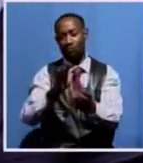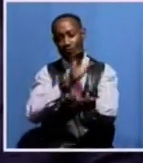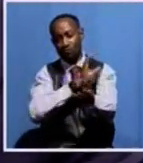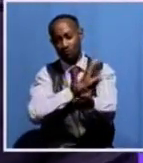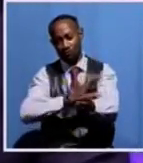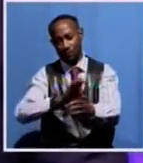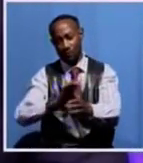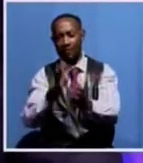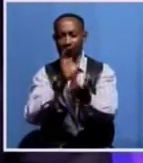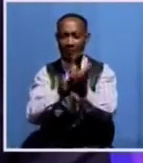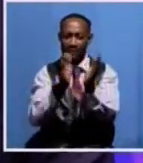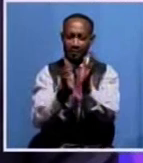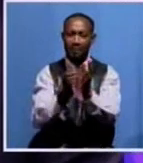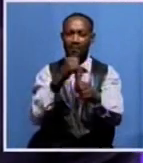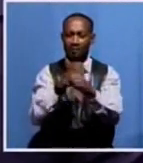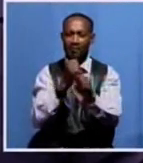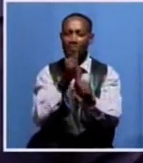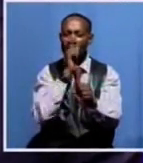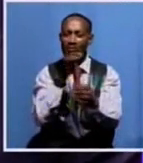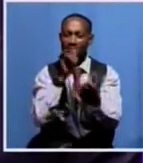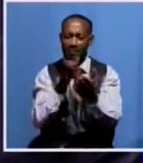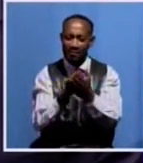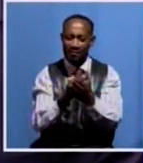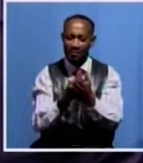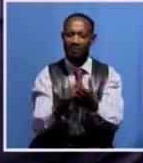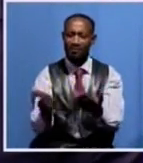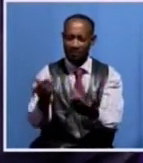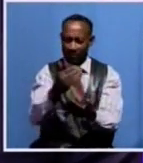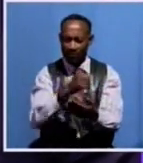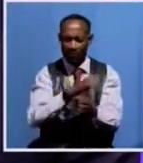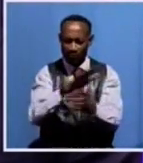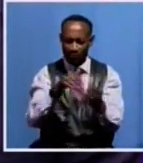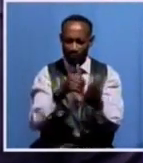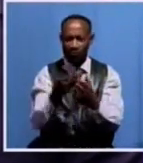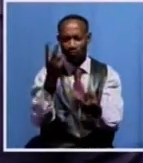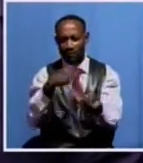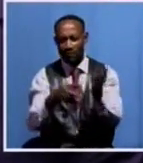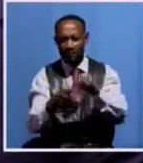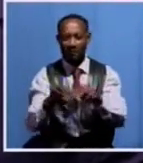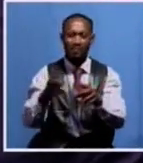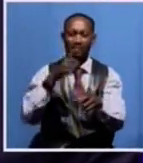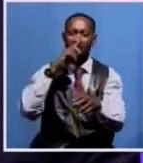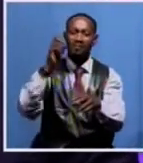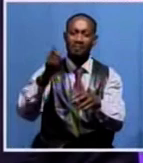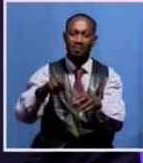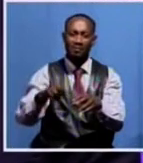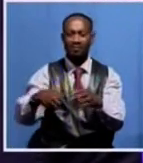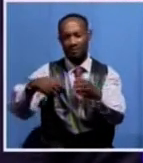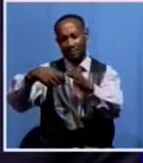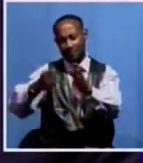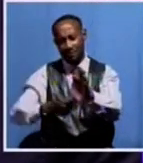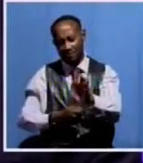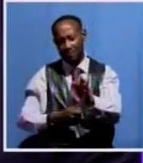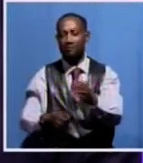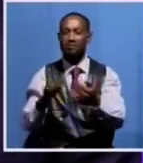to ensure that we get rid of all these double claims, all this creation of invoices, because that's what causes the